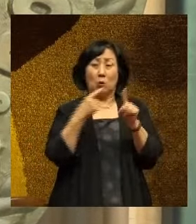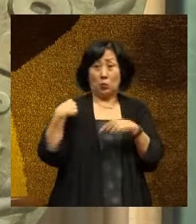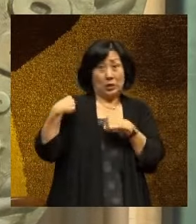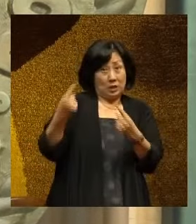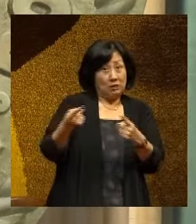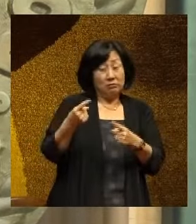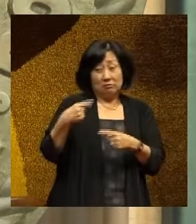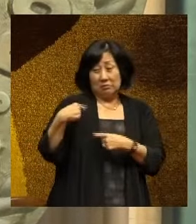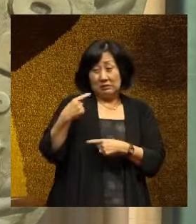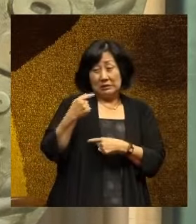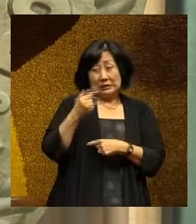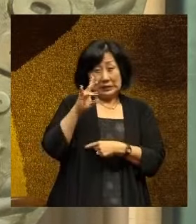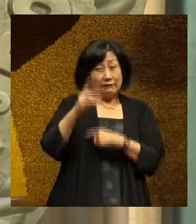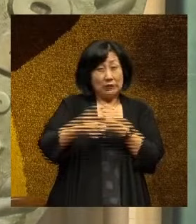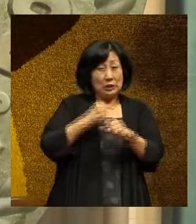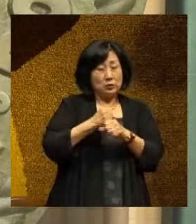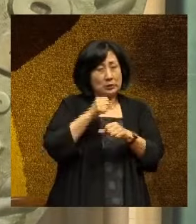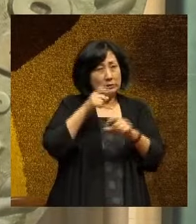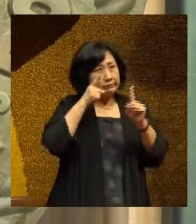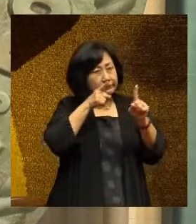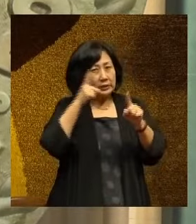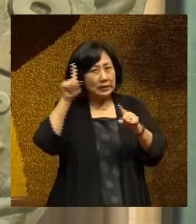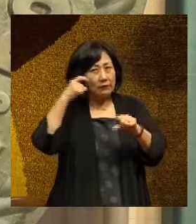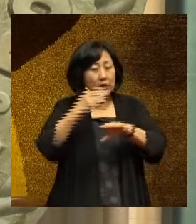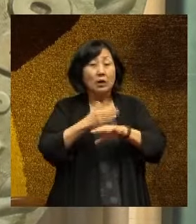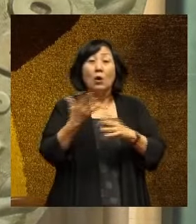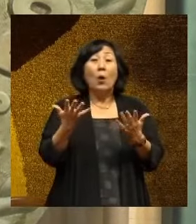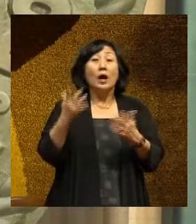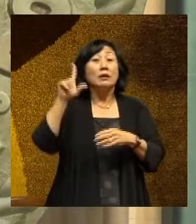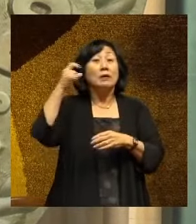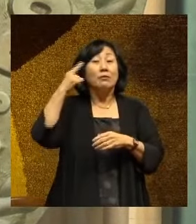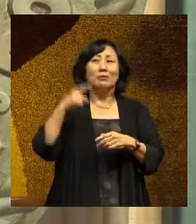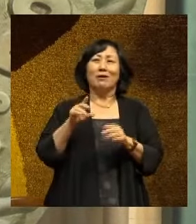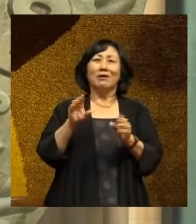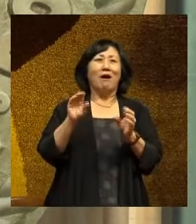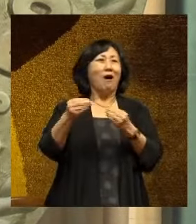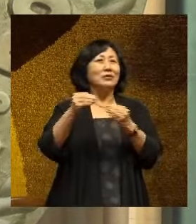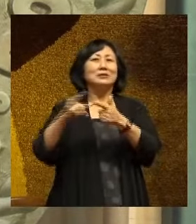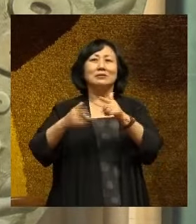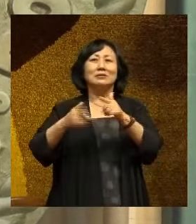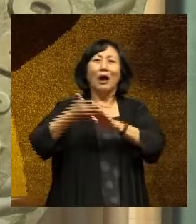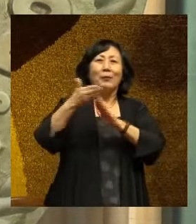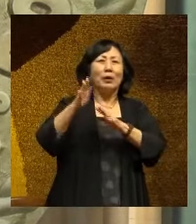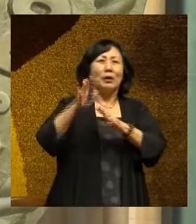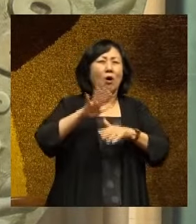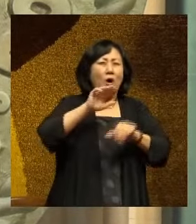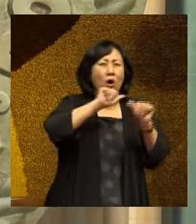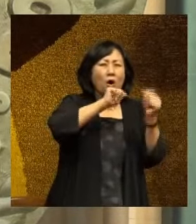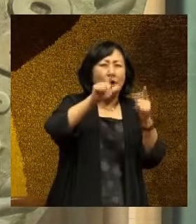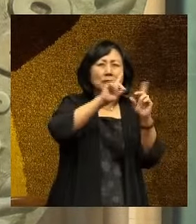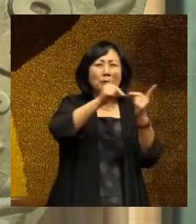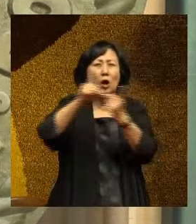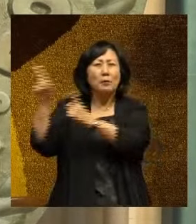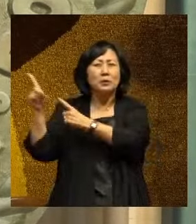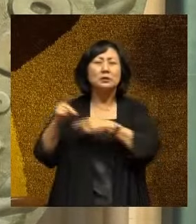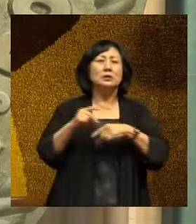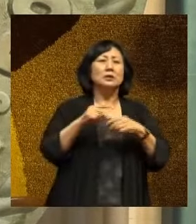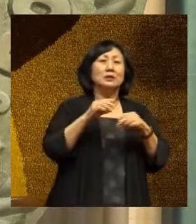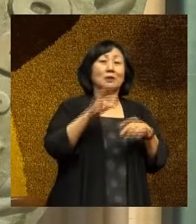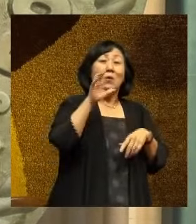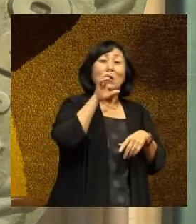7 years. Modernizing government operations across all agencies, transitioning from